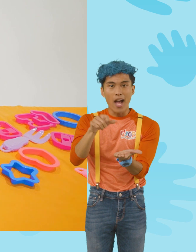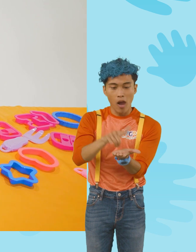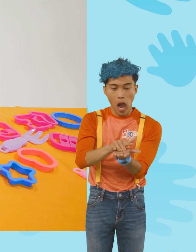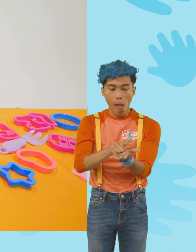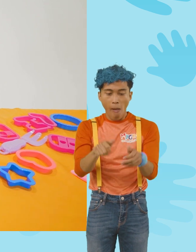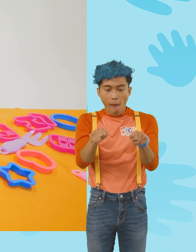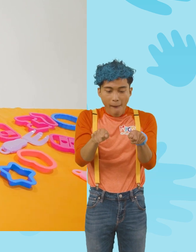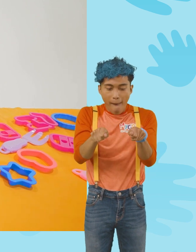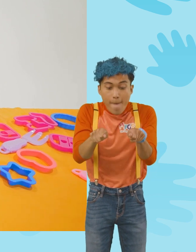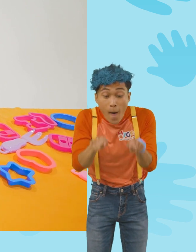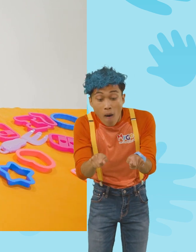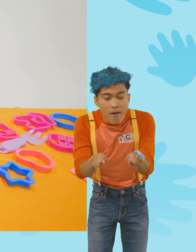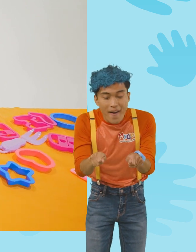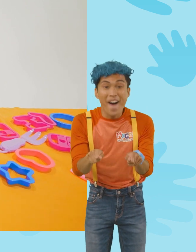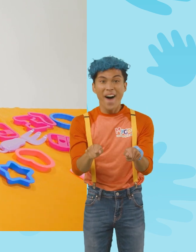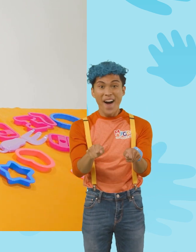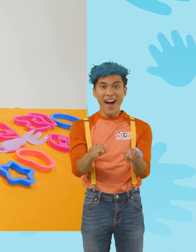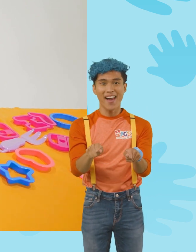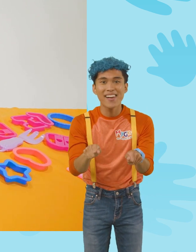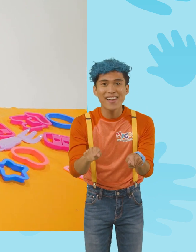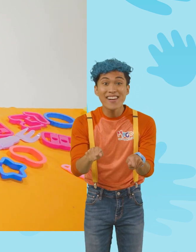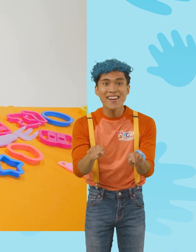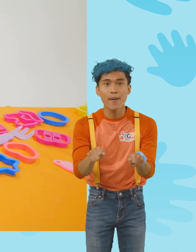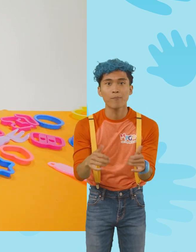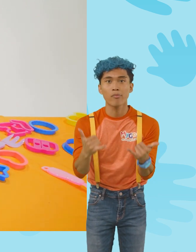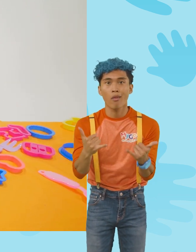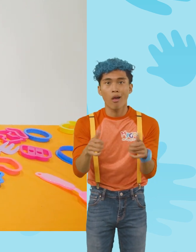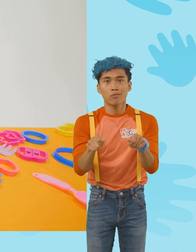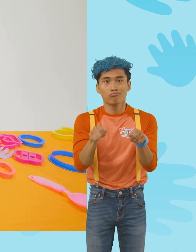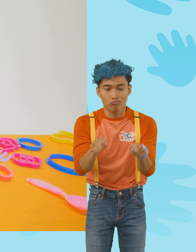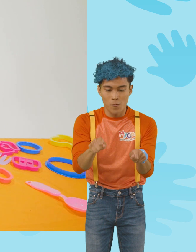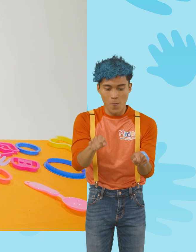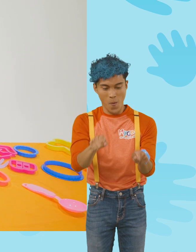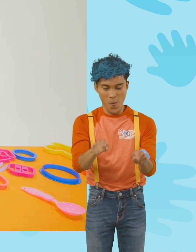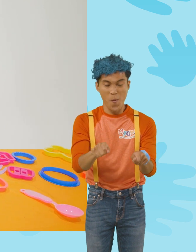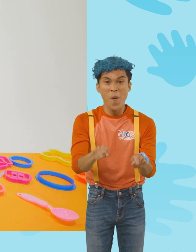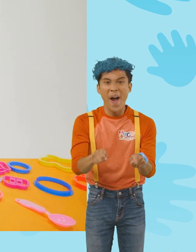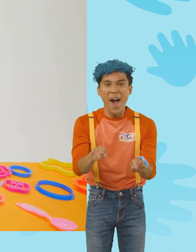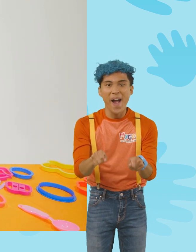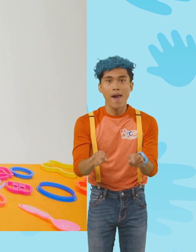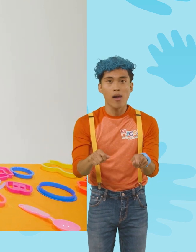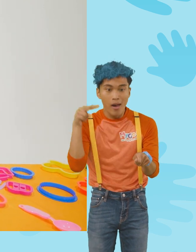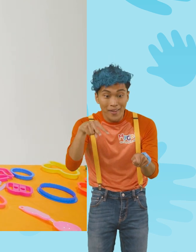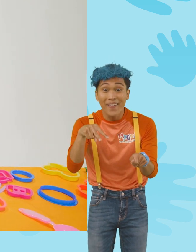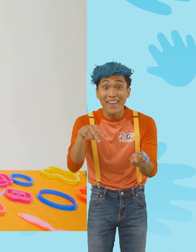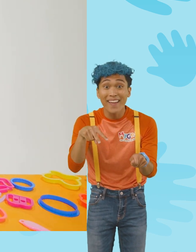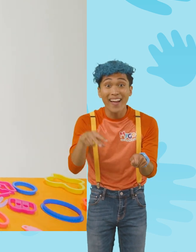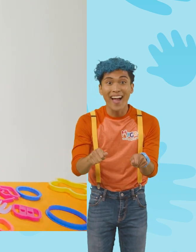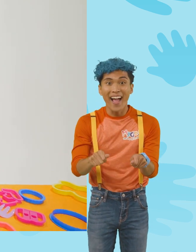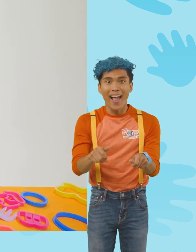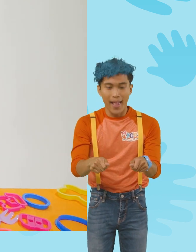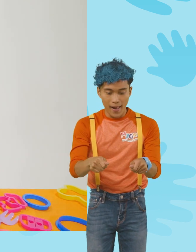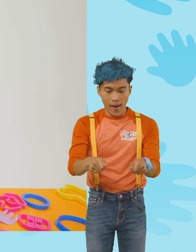Yeah, check it out. Okay, now you push it down. Whoa, look,